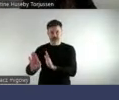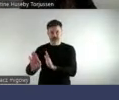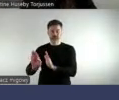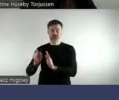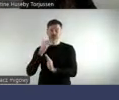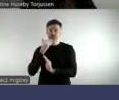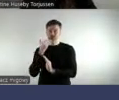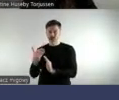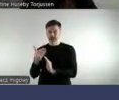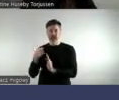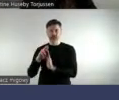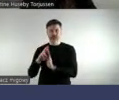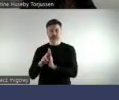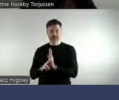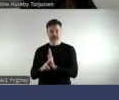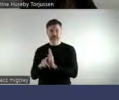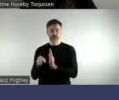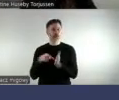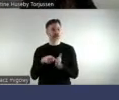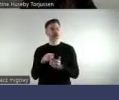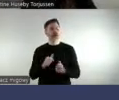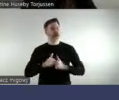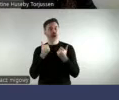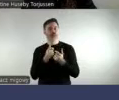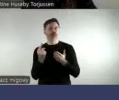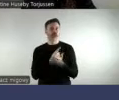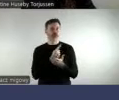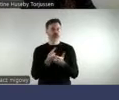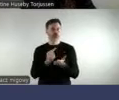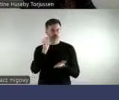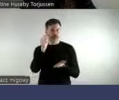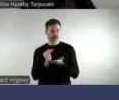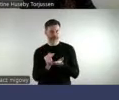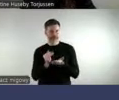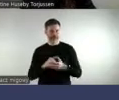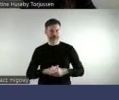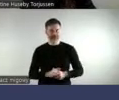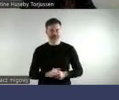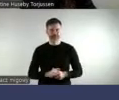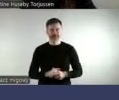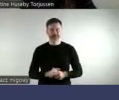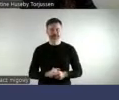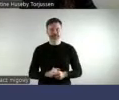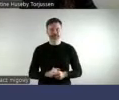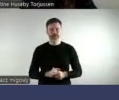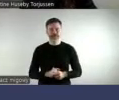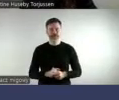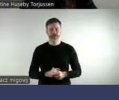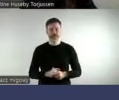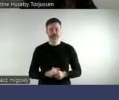applies both to individual buildings and larger schemes. So this is just an example on how the authority